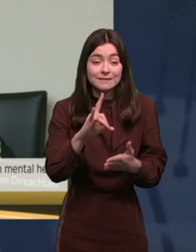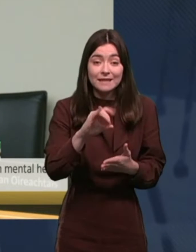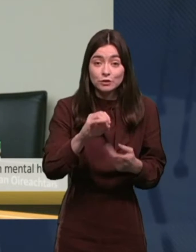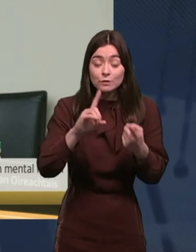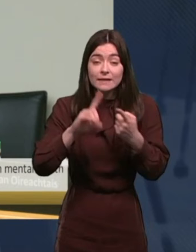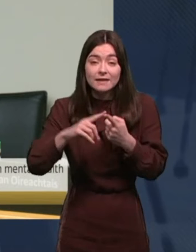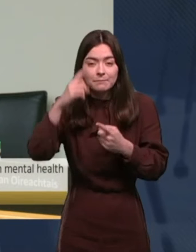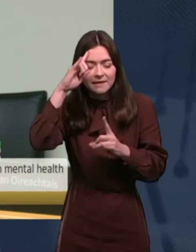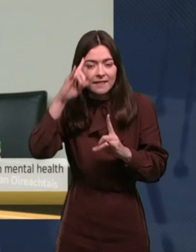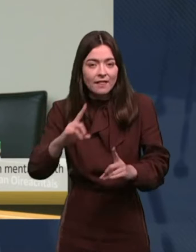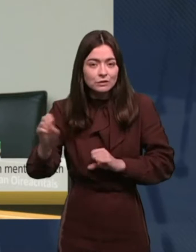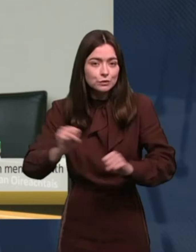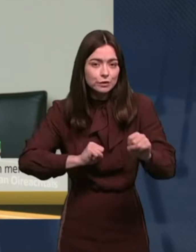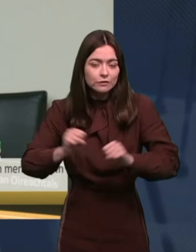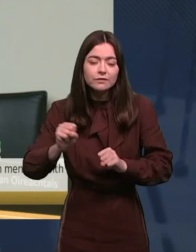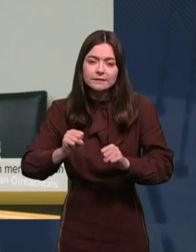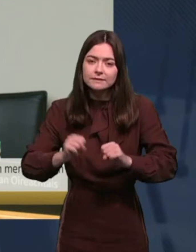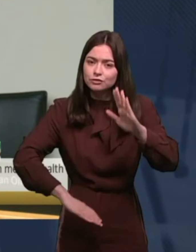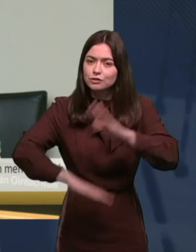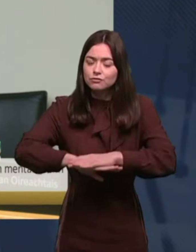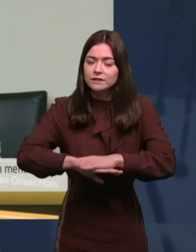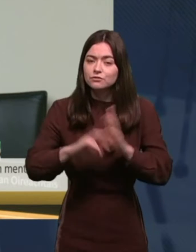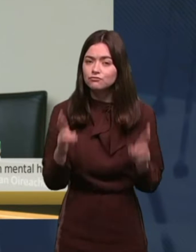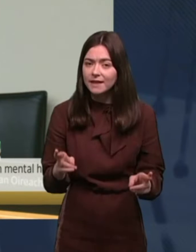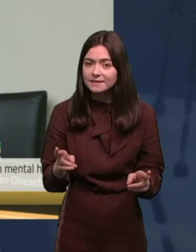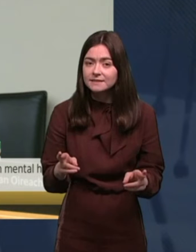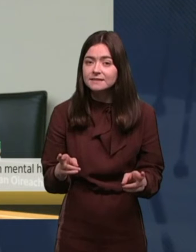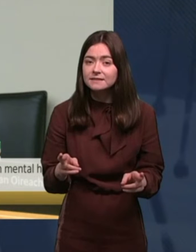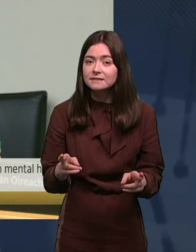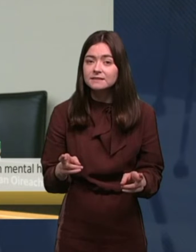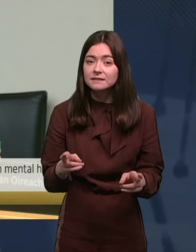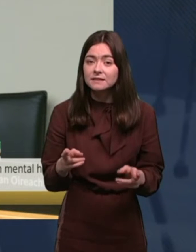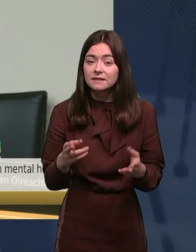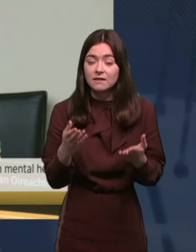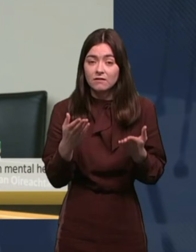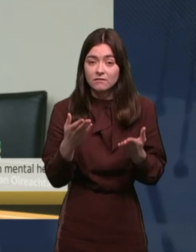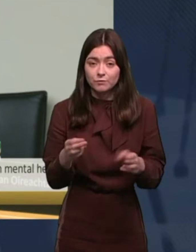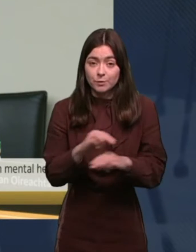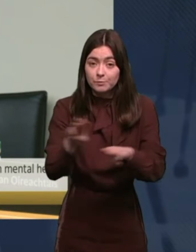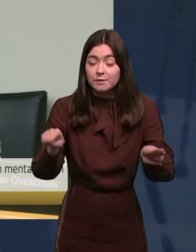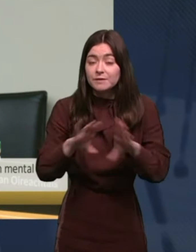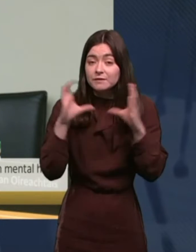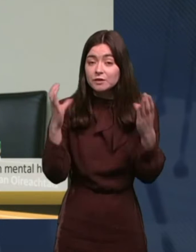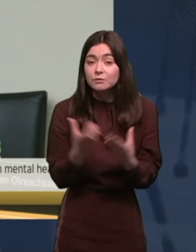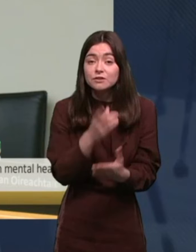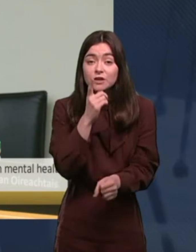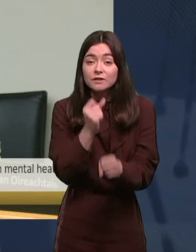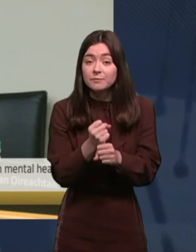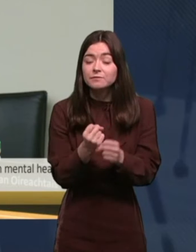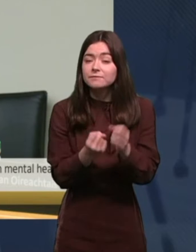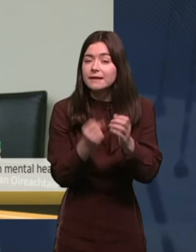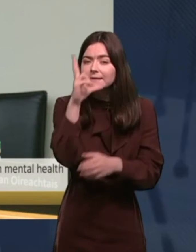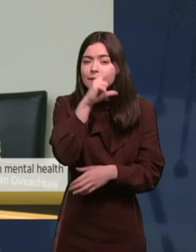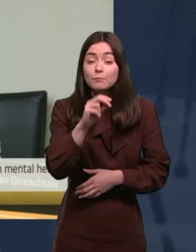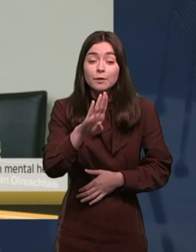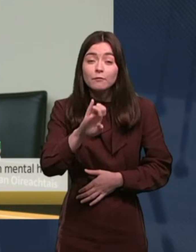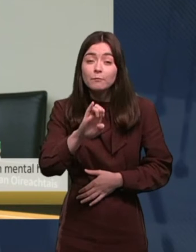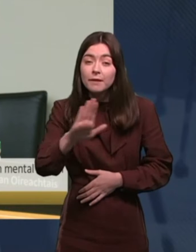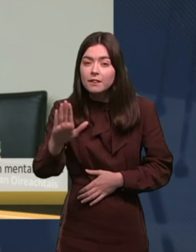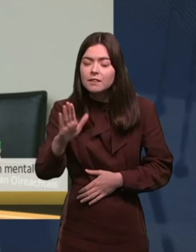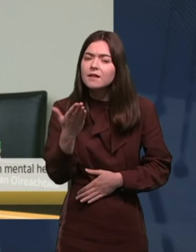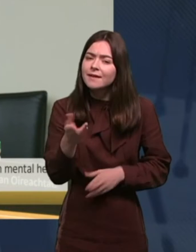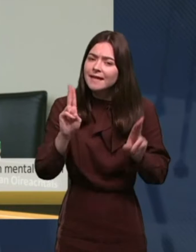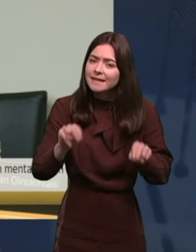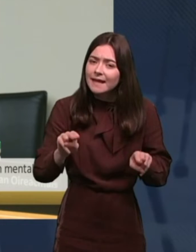health services increases rights restrictions placed on disabled people in the community, and you cited the case of Bill. Could